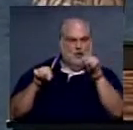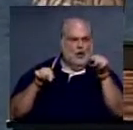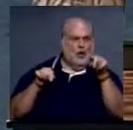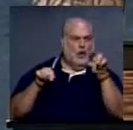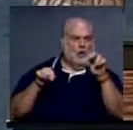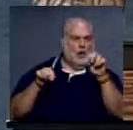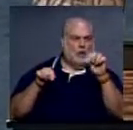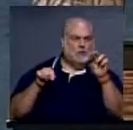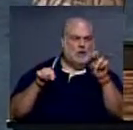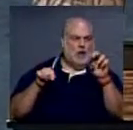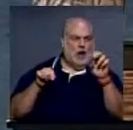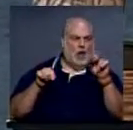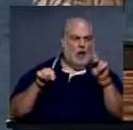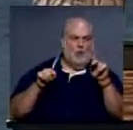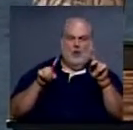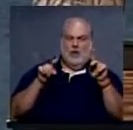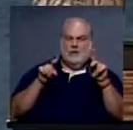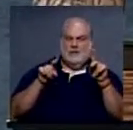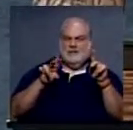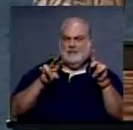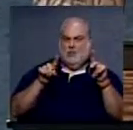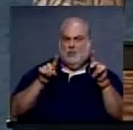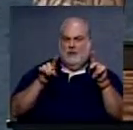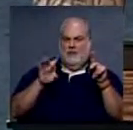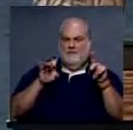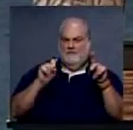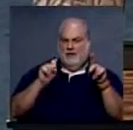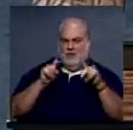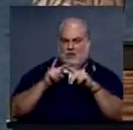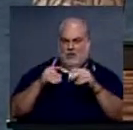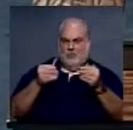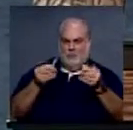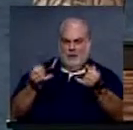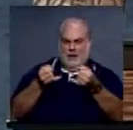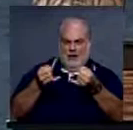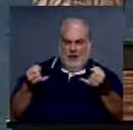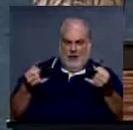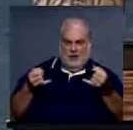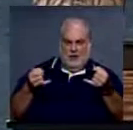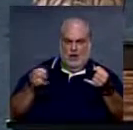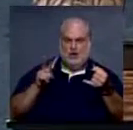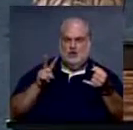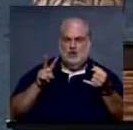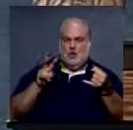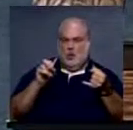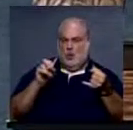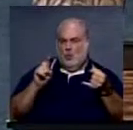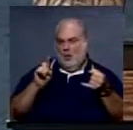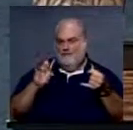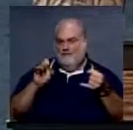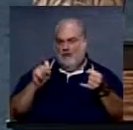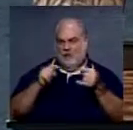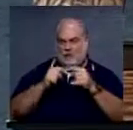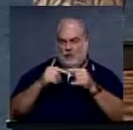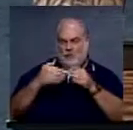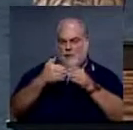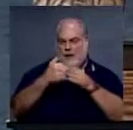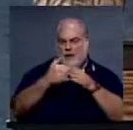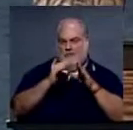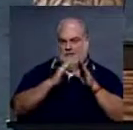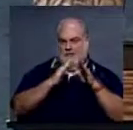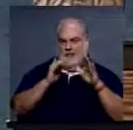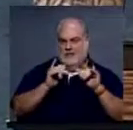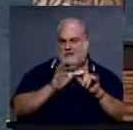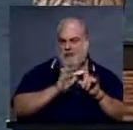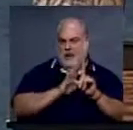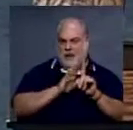is approximately 171 feet to the property line and 201 feet total to the back of Mr. Clark's house